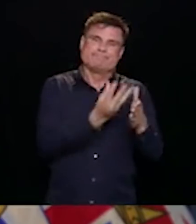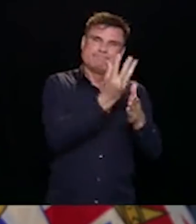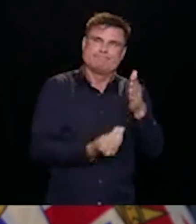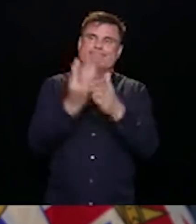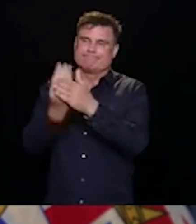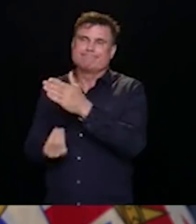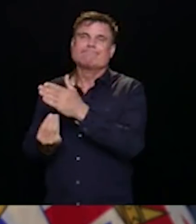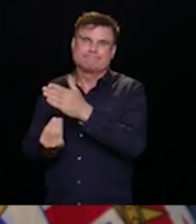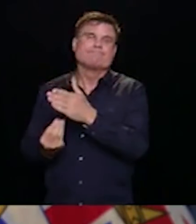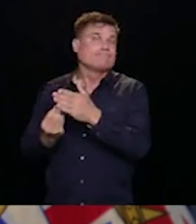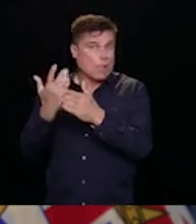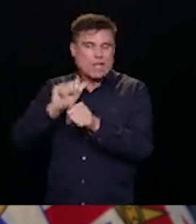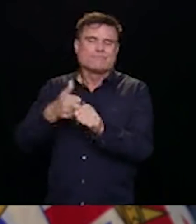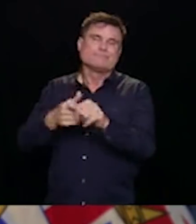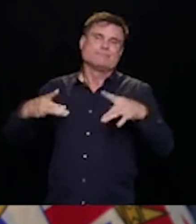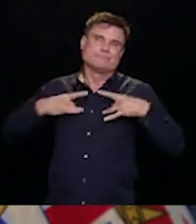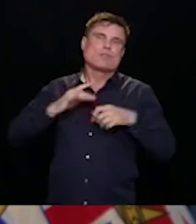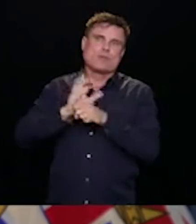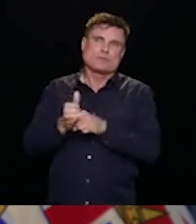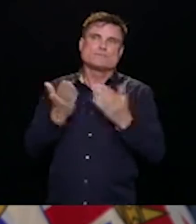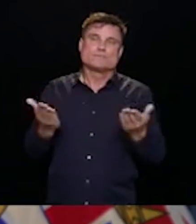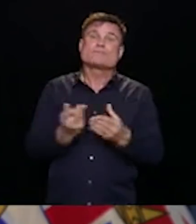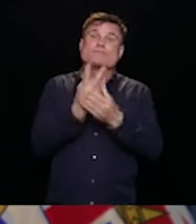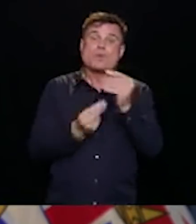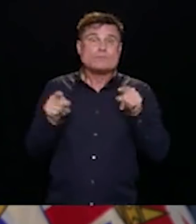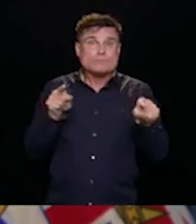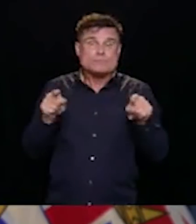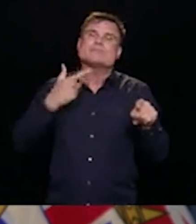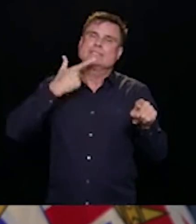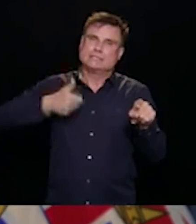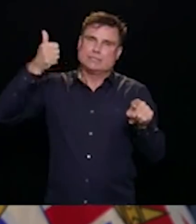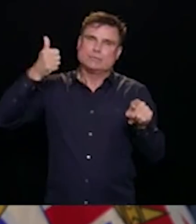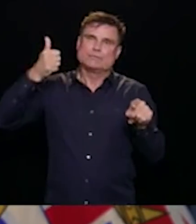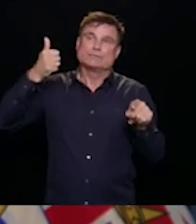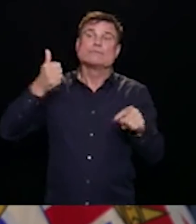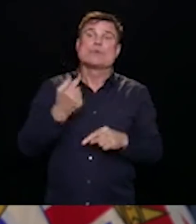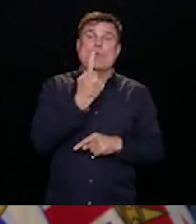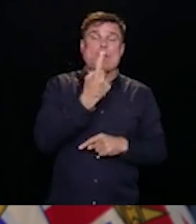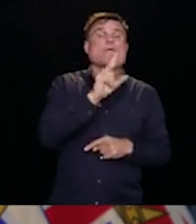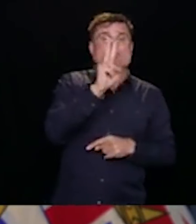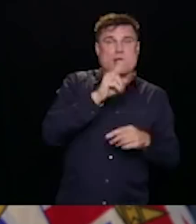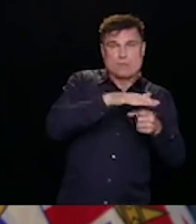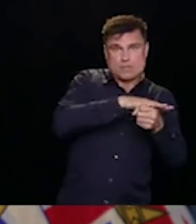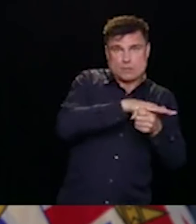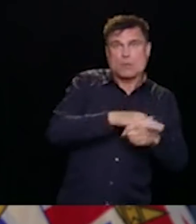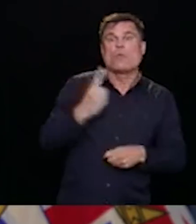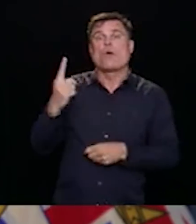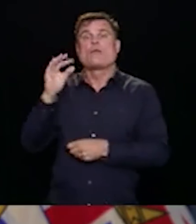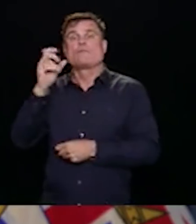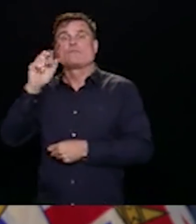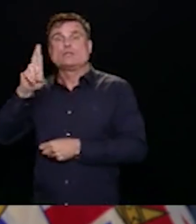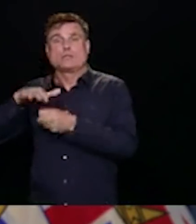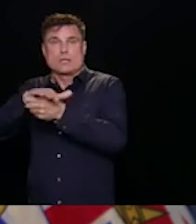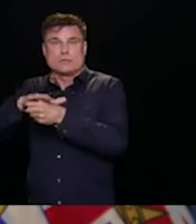both of whom were residents of long-term care, one in Fraser Health and one in Vancouver Coastal. And our condolences go to the families of